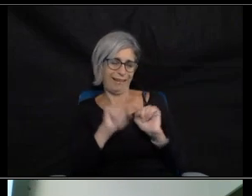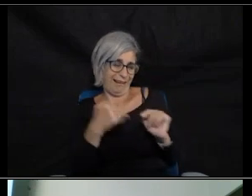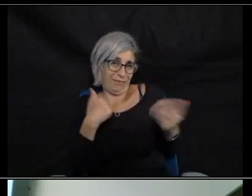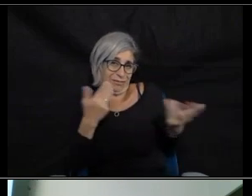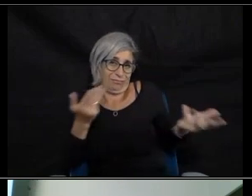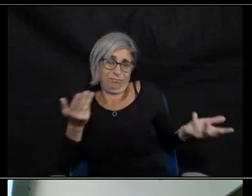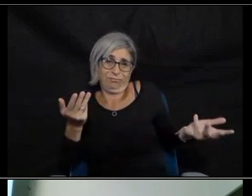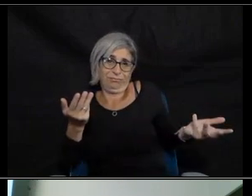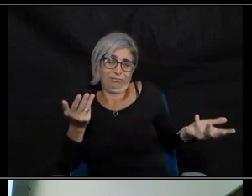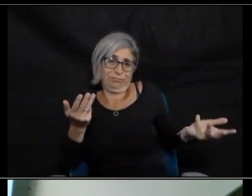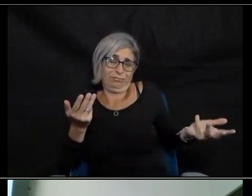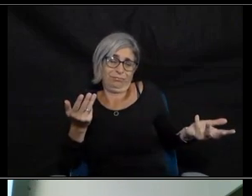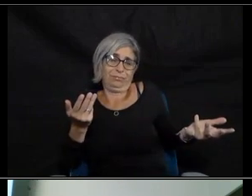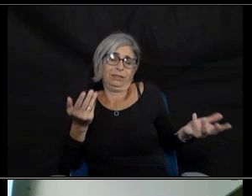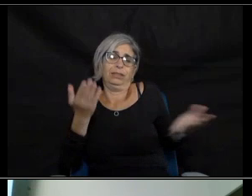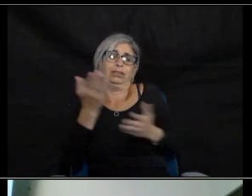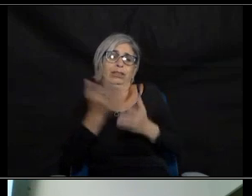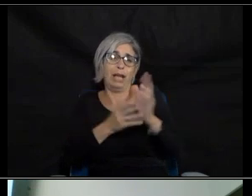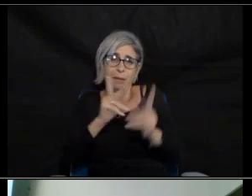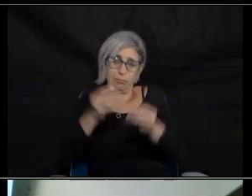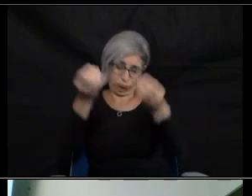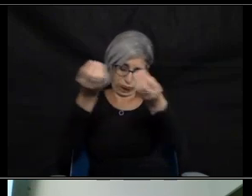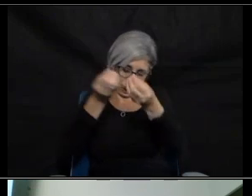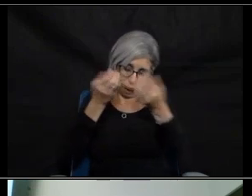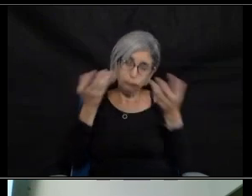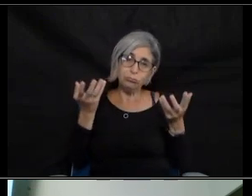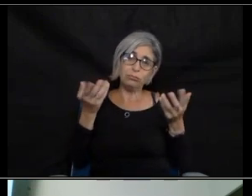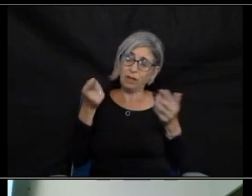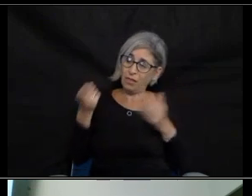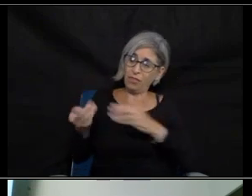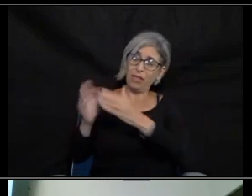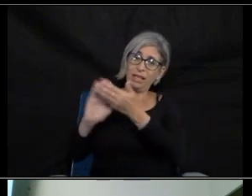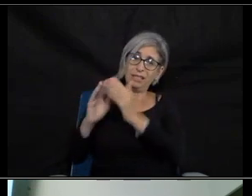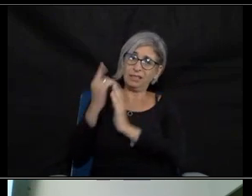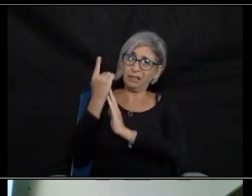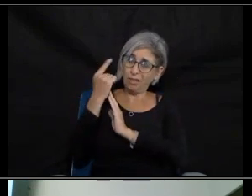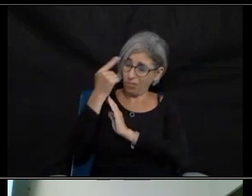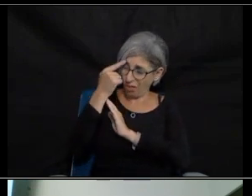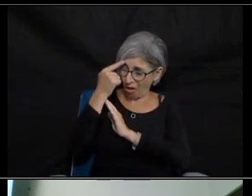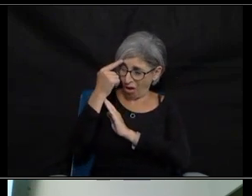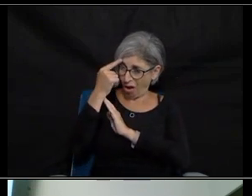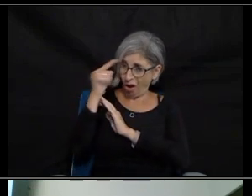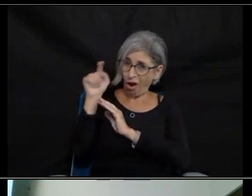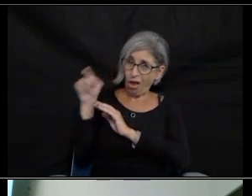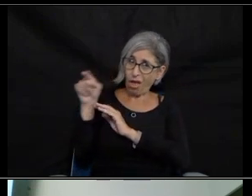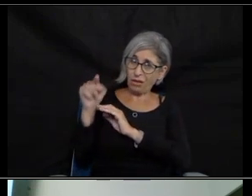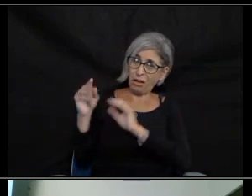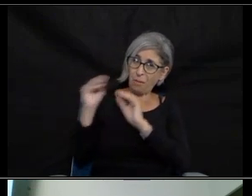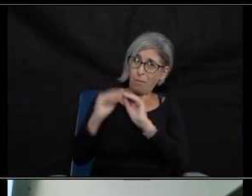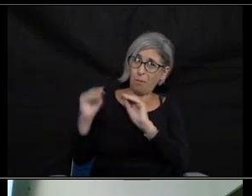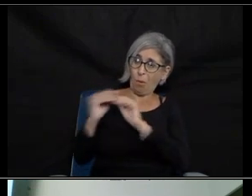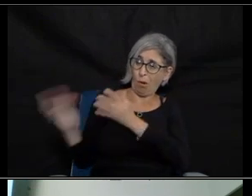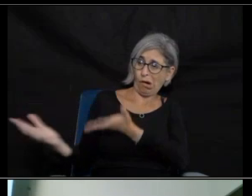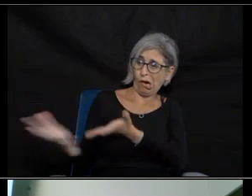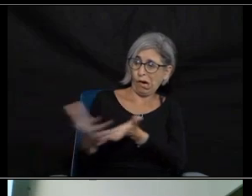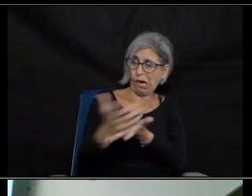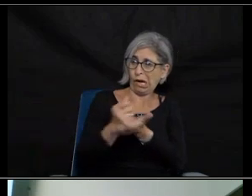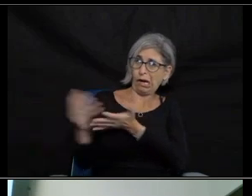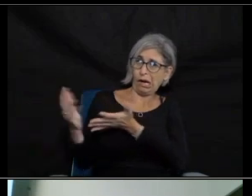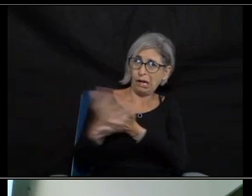told by some folks that, well, the city always thought that they would get more income and more